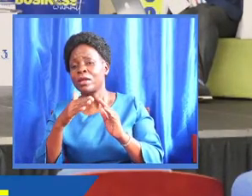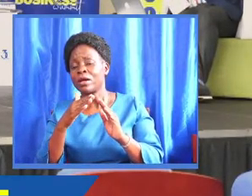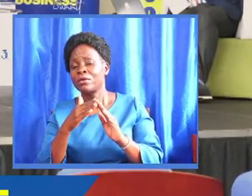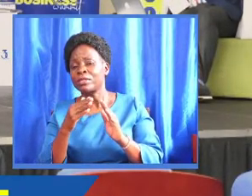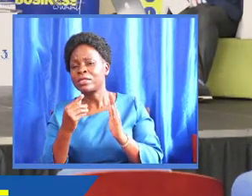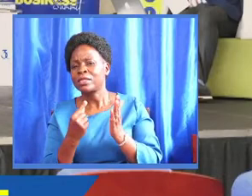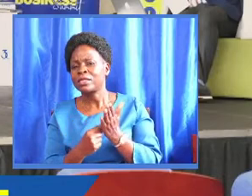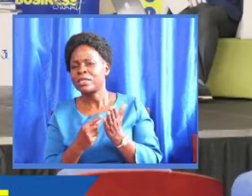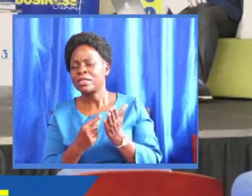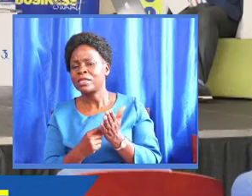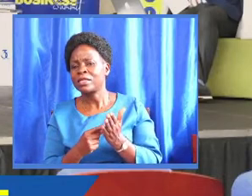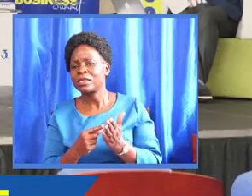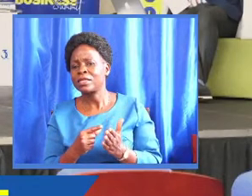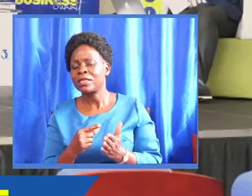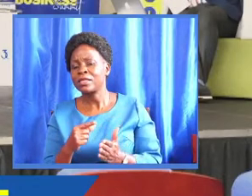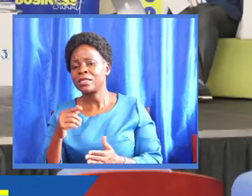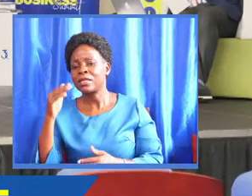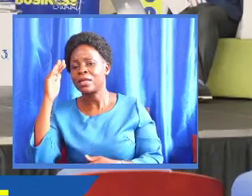I